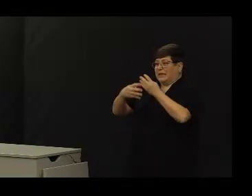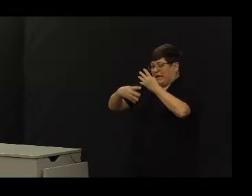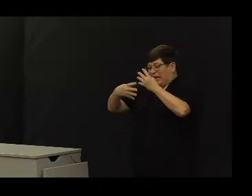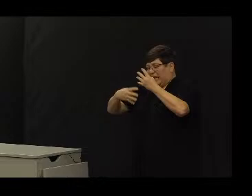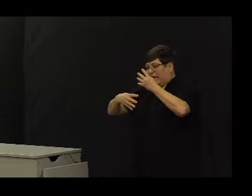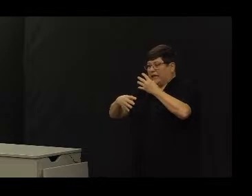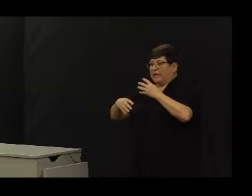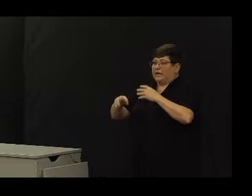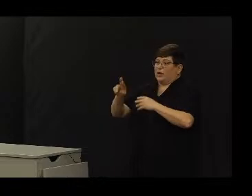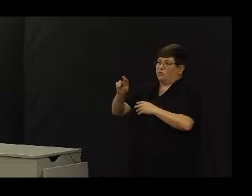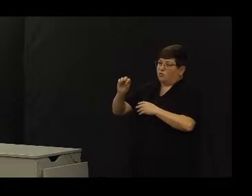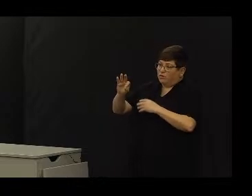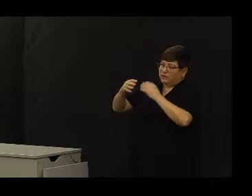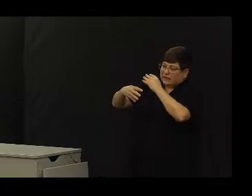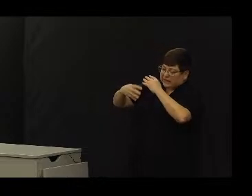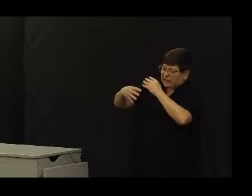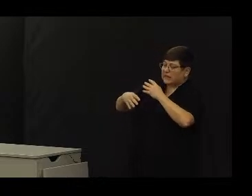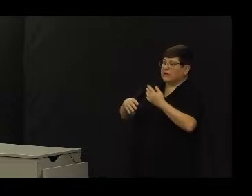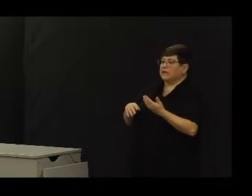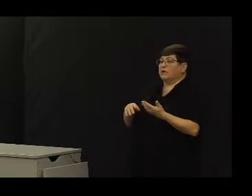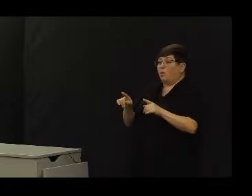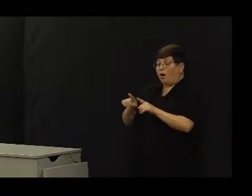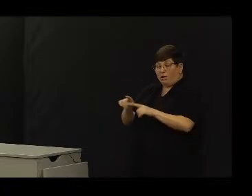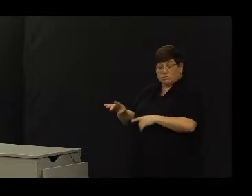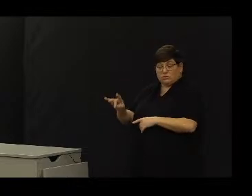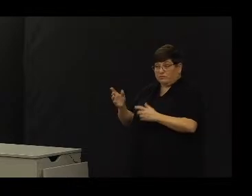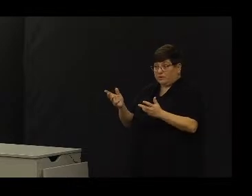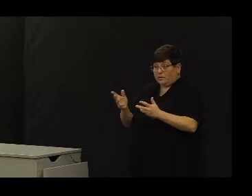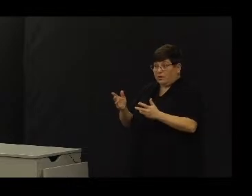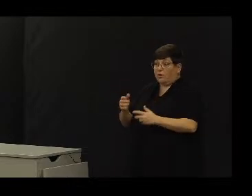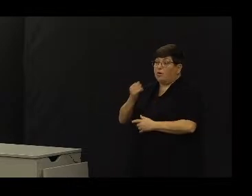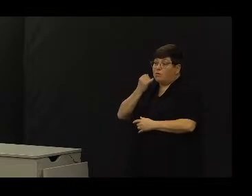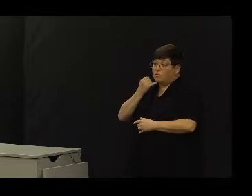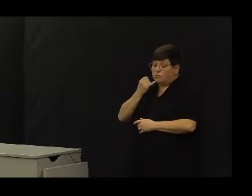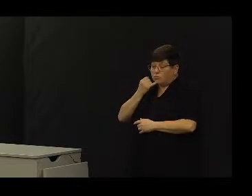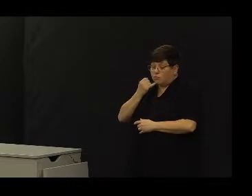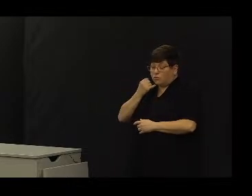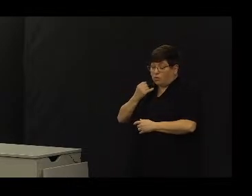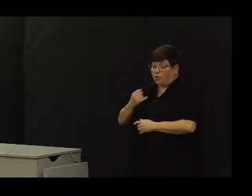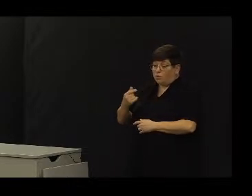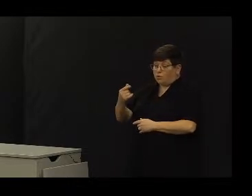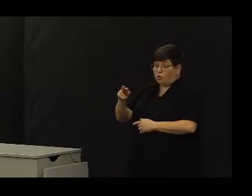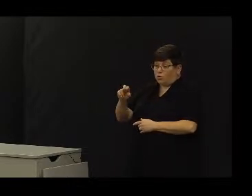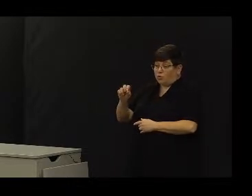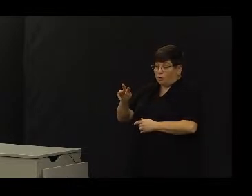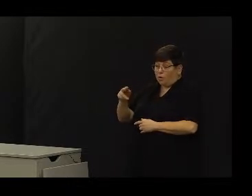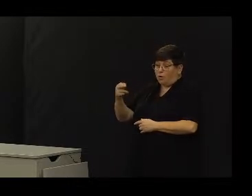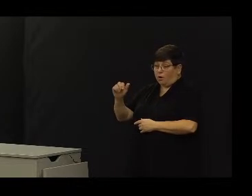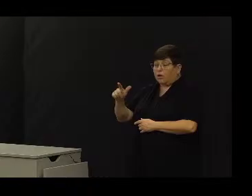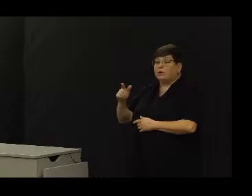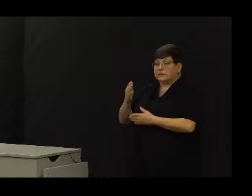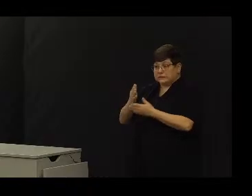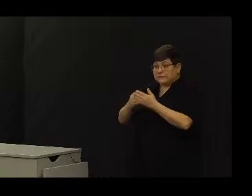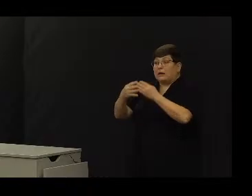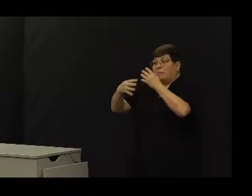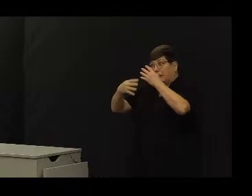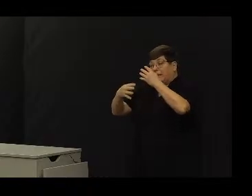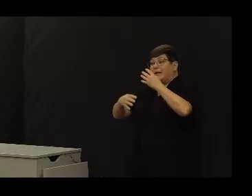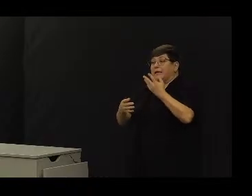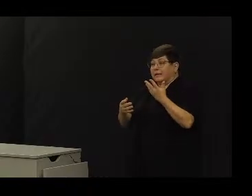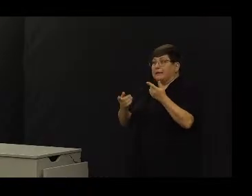the roof, and then we've also found out that in Grow Hall, there's also been some leaking that's been